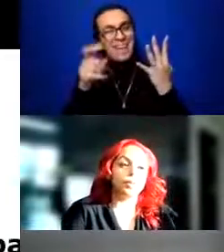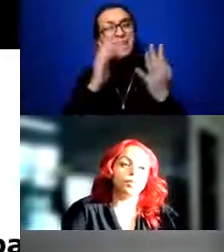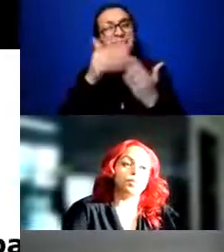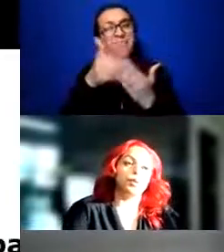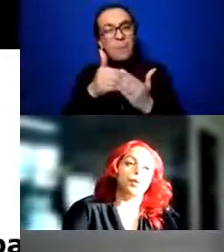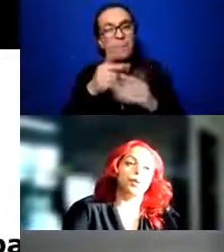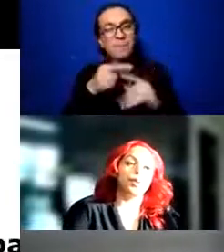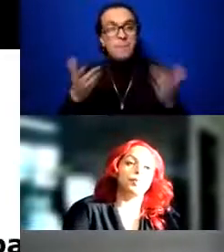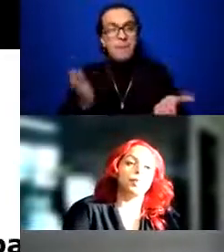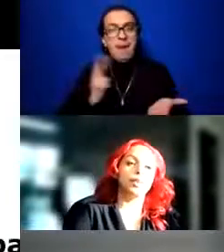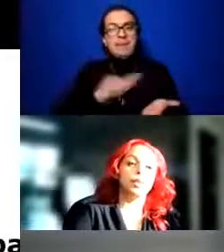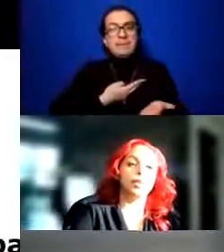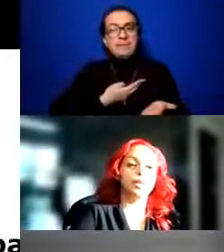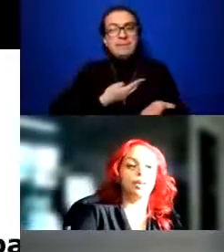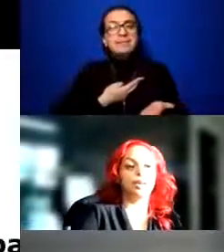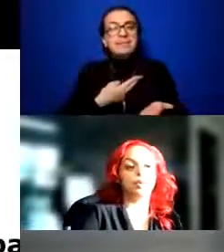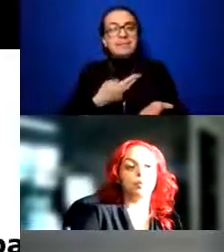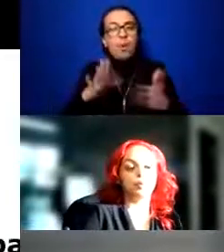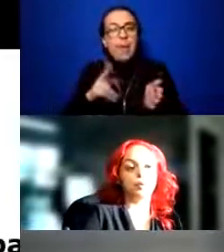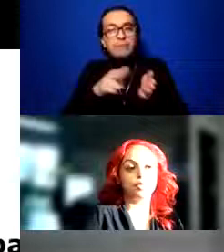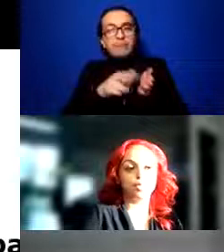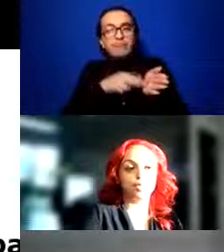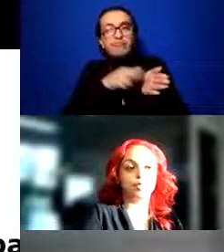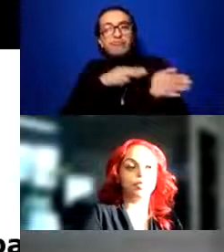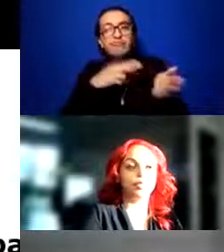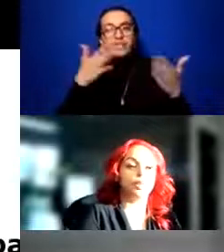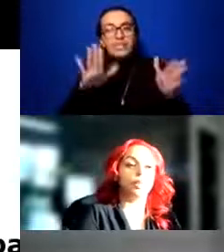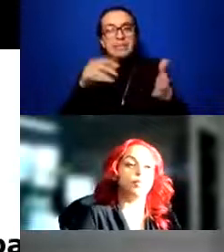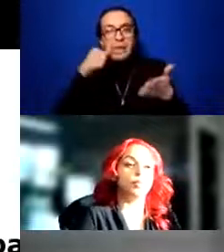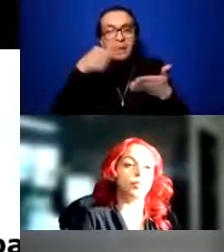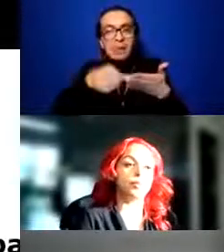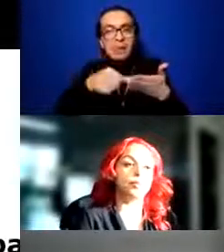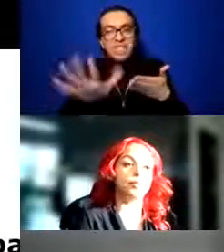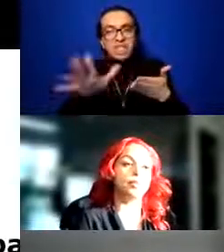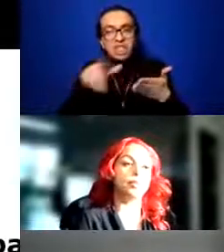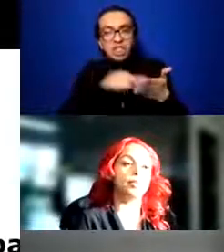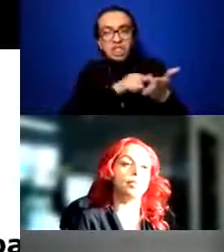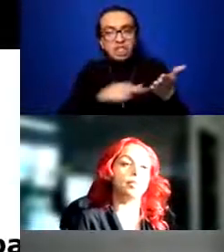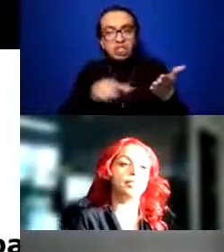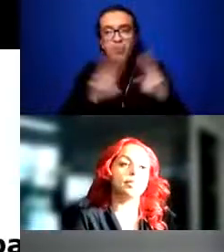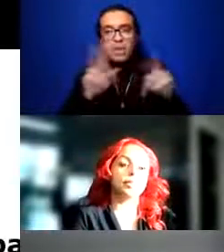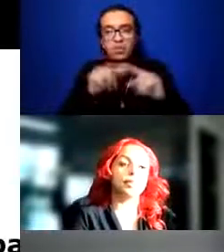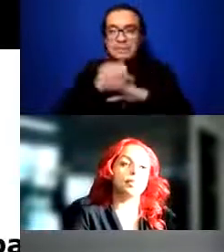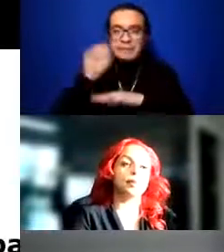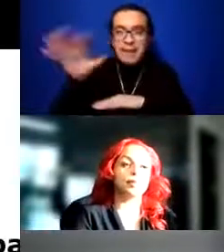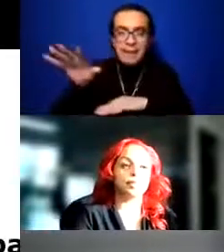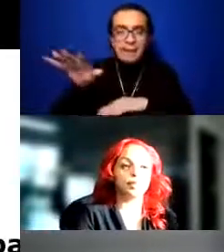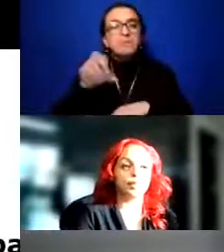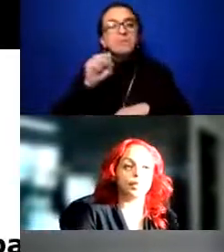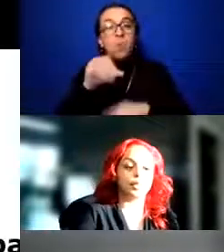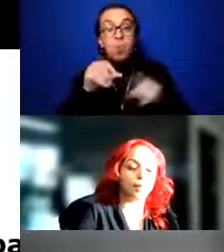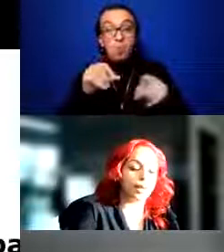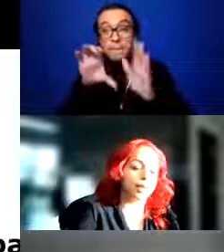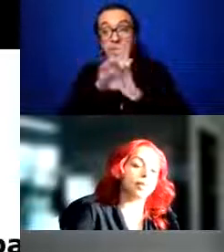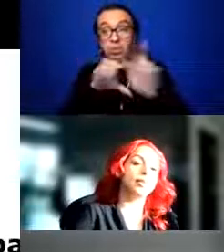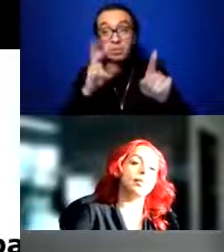& Company to Harder & Company. And we put postage on that. So that envelope that you see right there is exactly what was